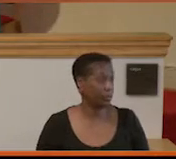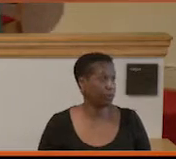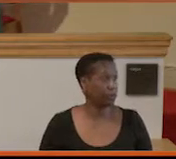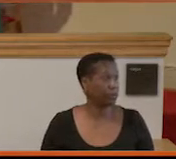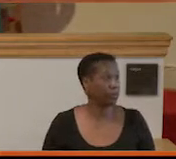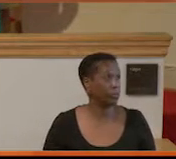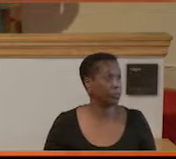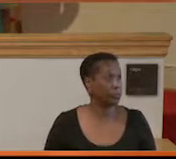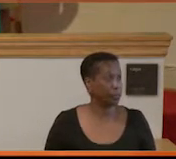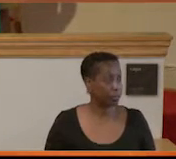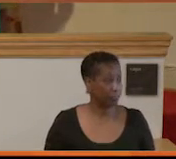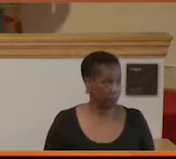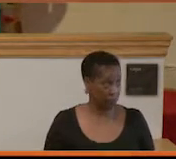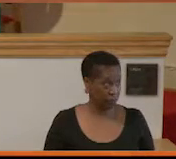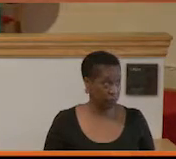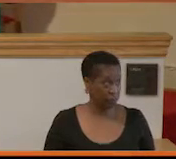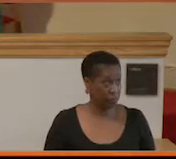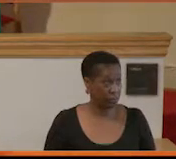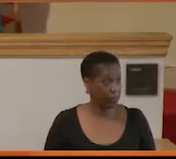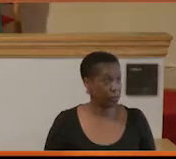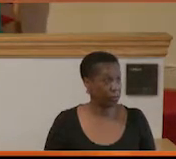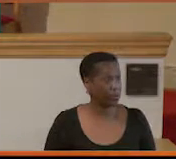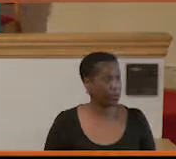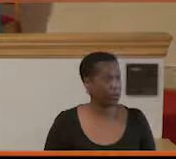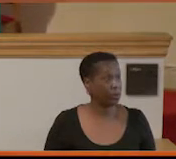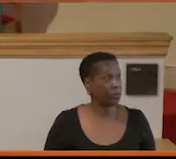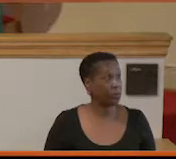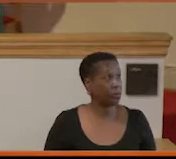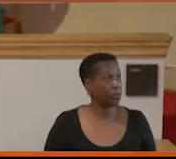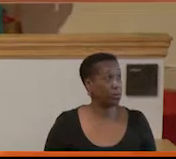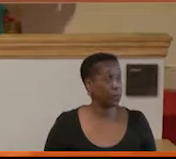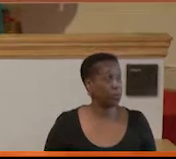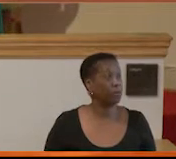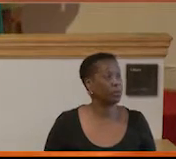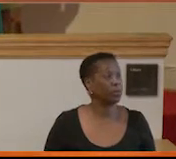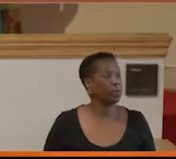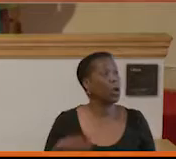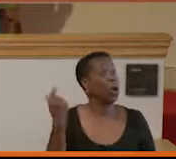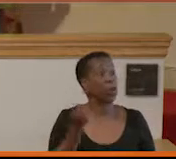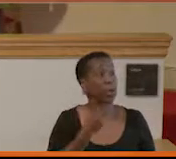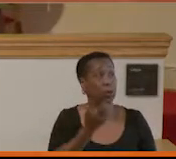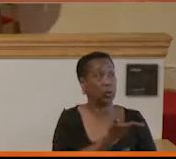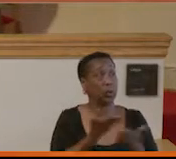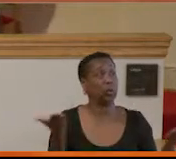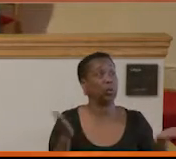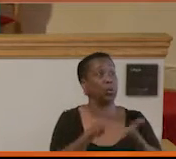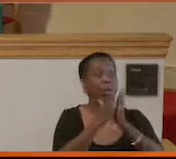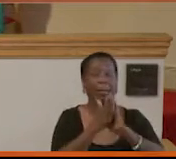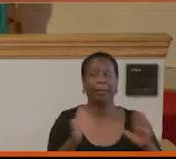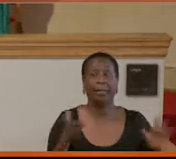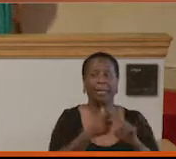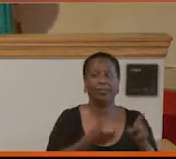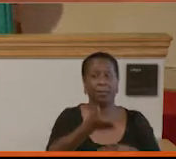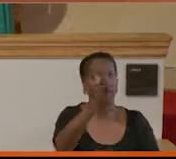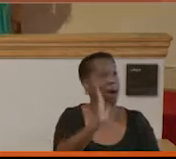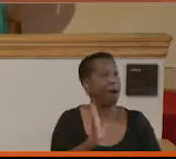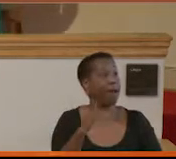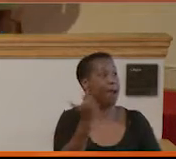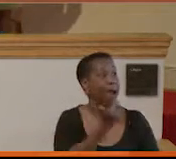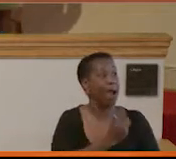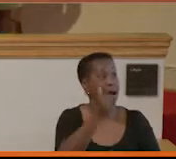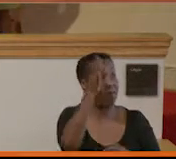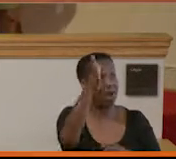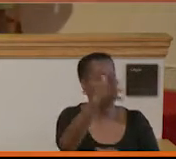God that is in Corinth, including all the saints throughout Achaia. Grace to you and peace from God